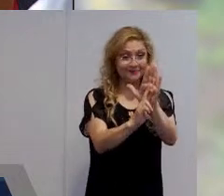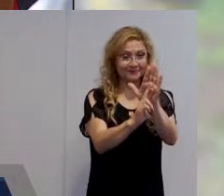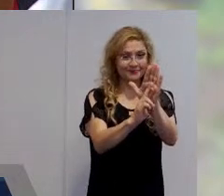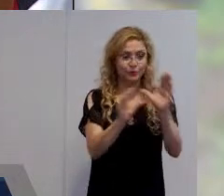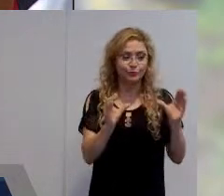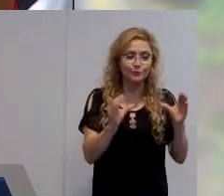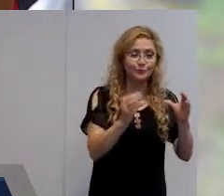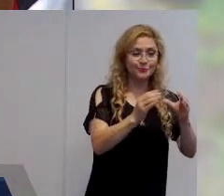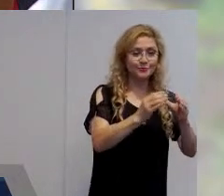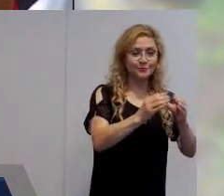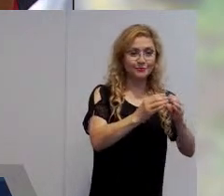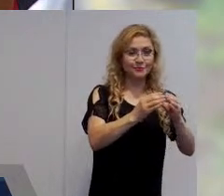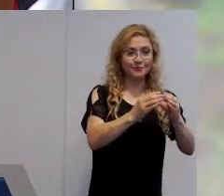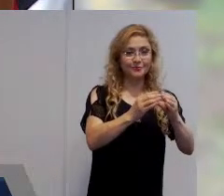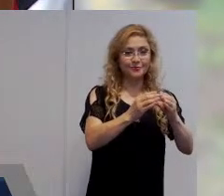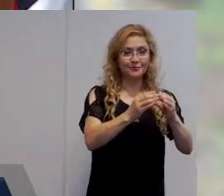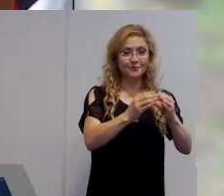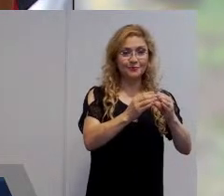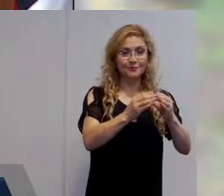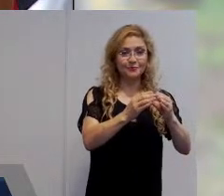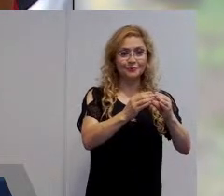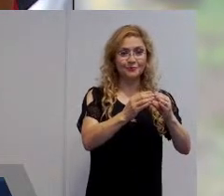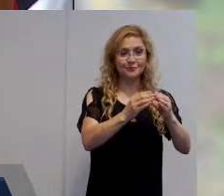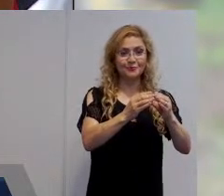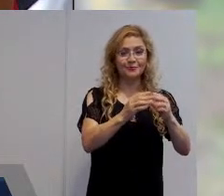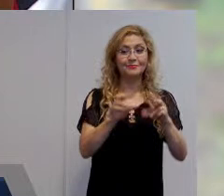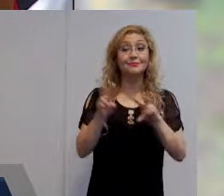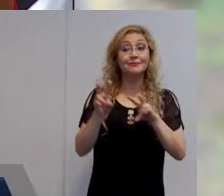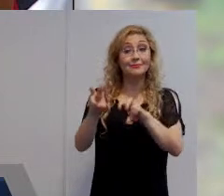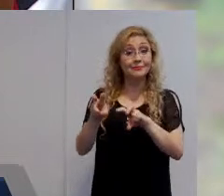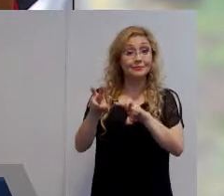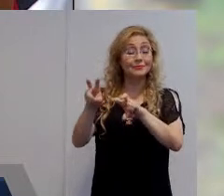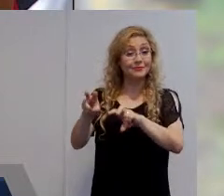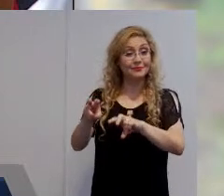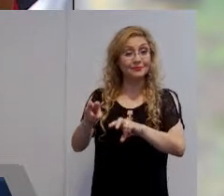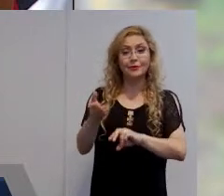distinguished delegates of authorities